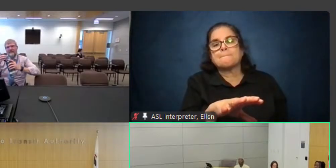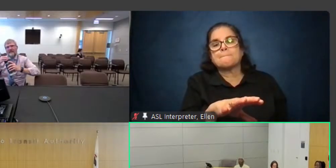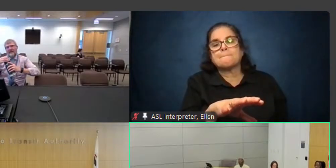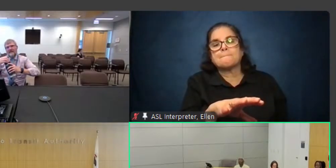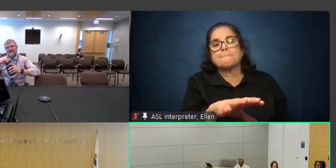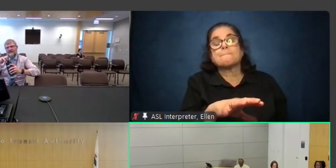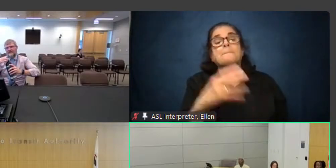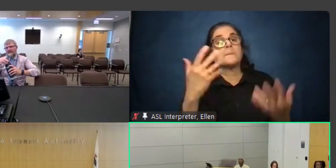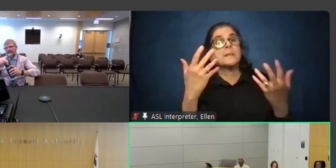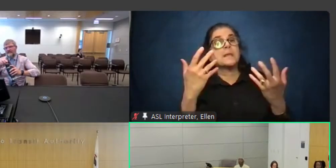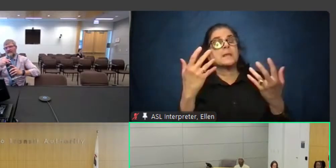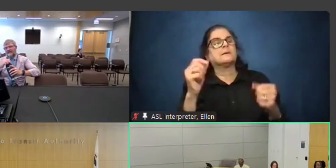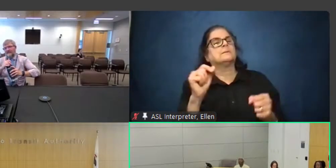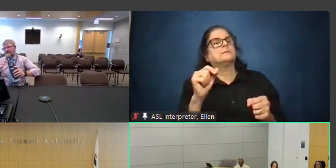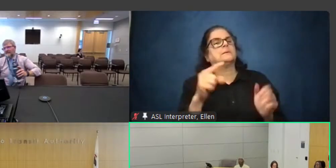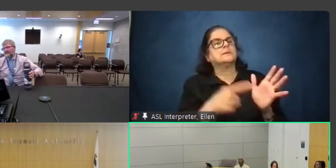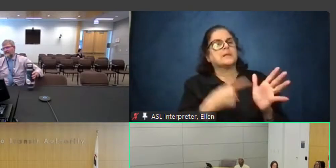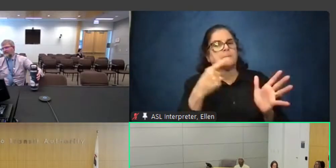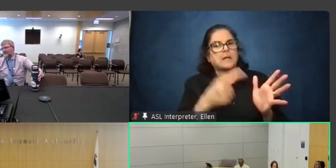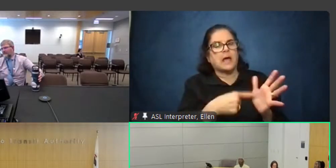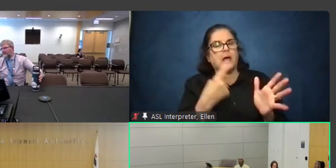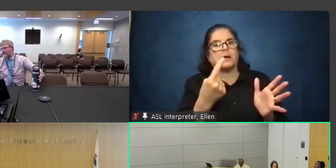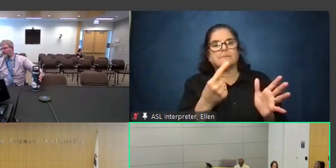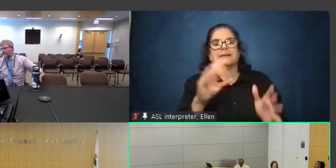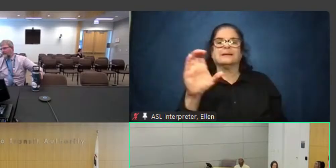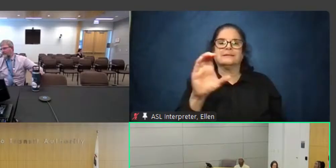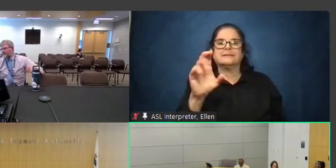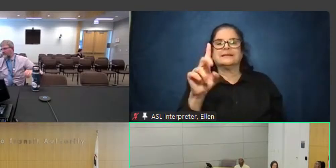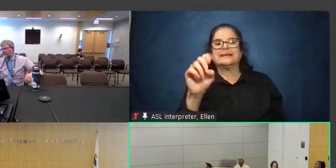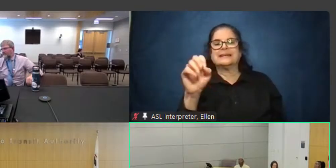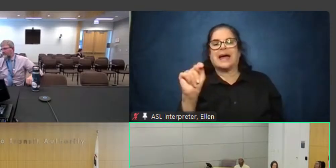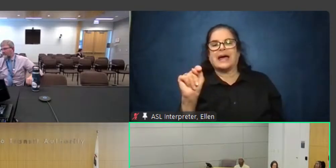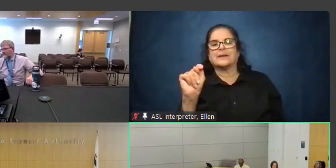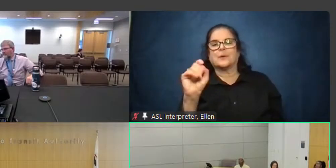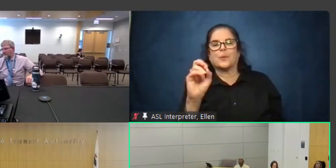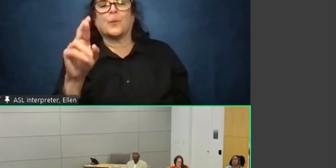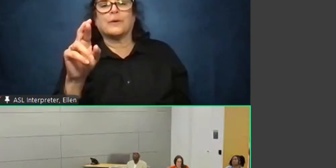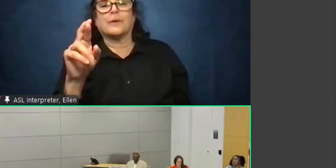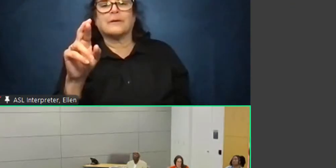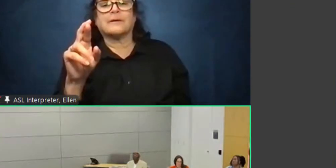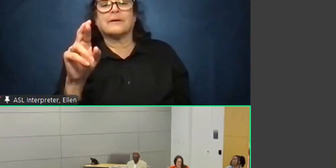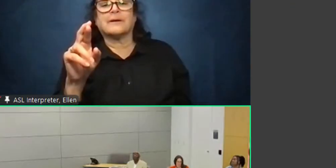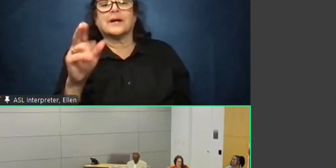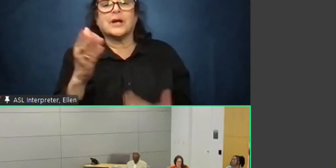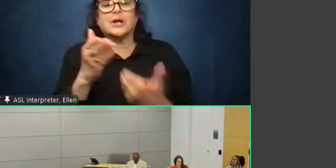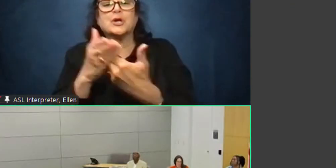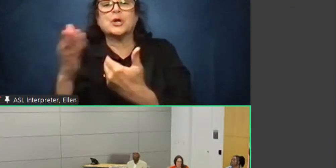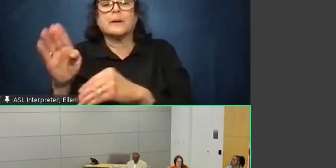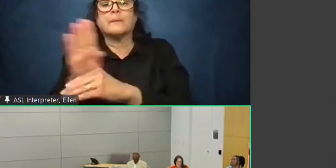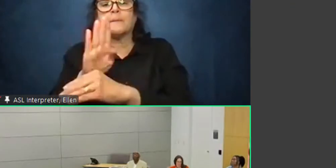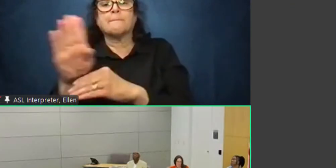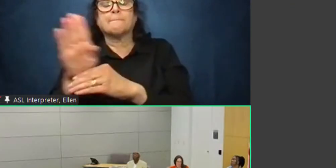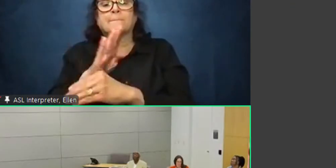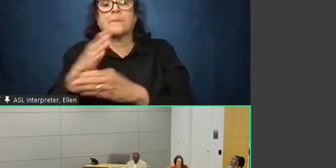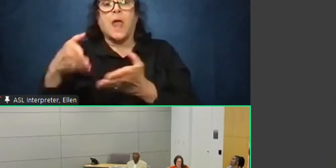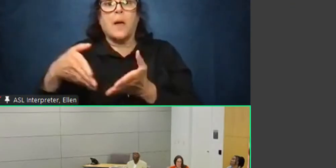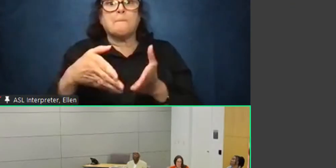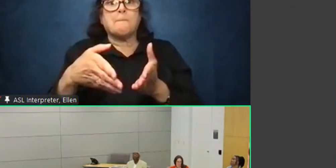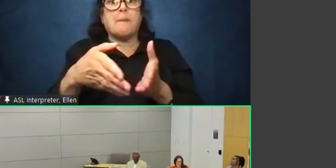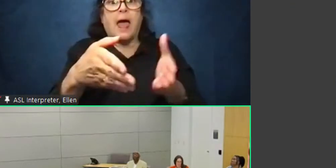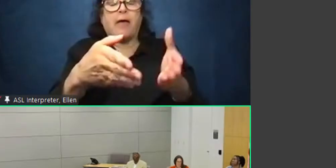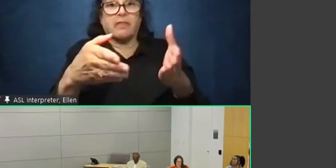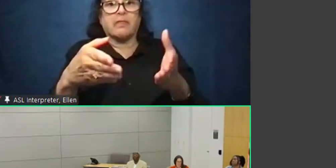And I know sometimes this is CDOT or like the nearby businesses, but making sure that the path of travel, especially as stations become